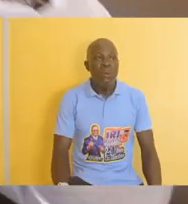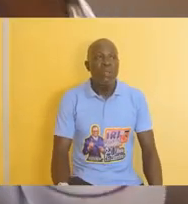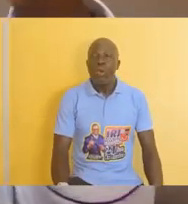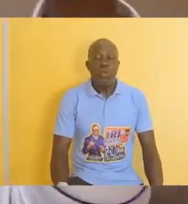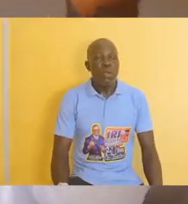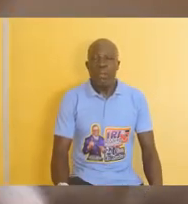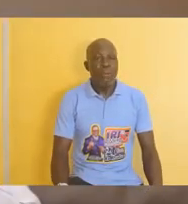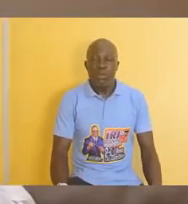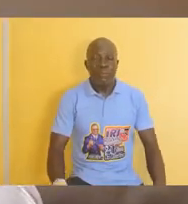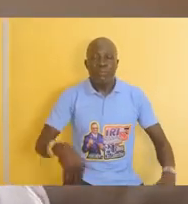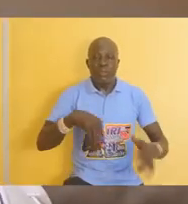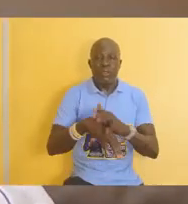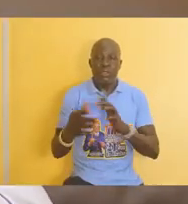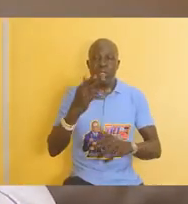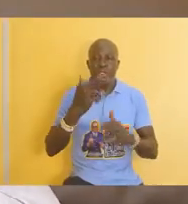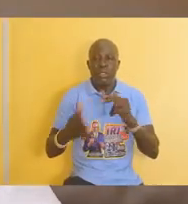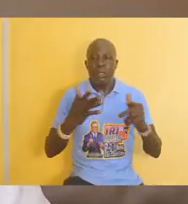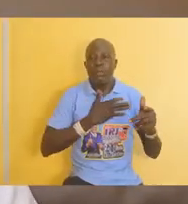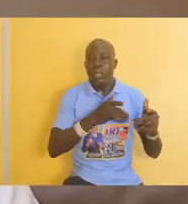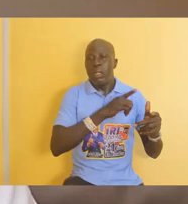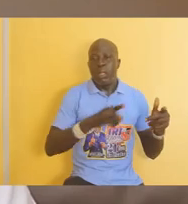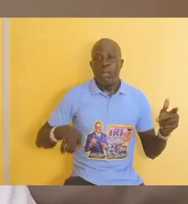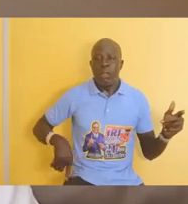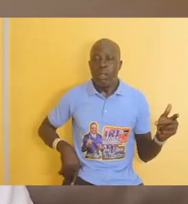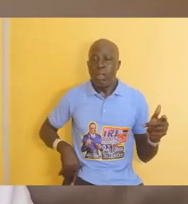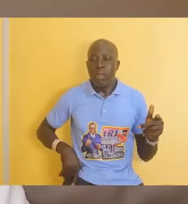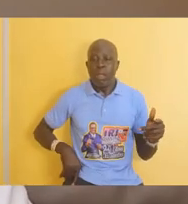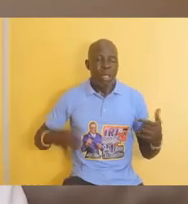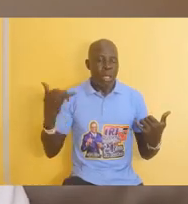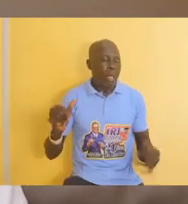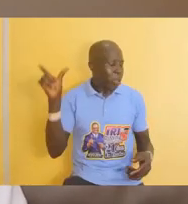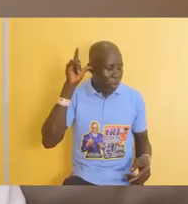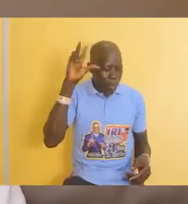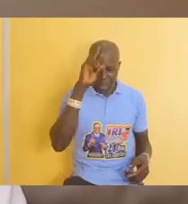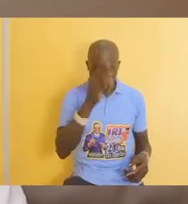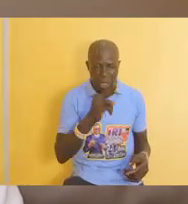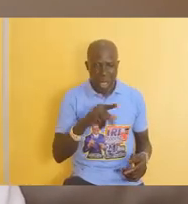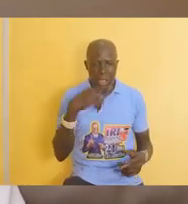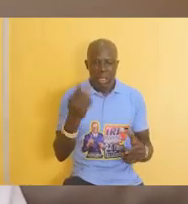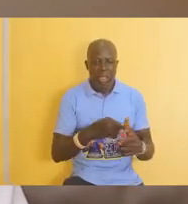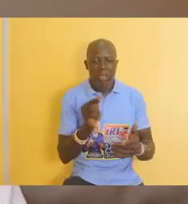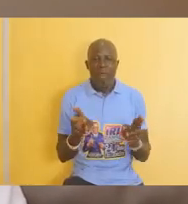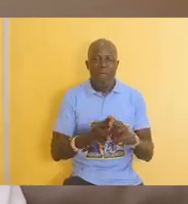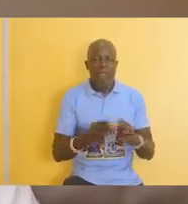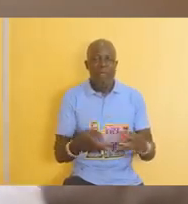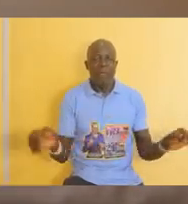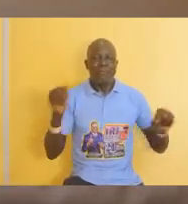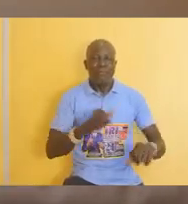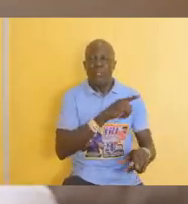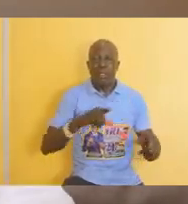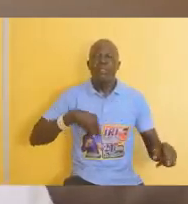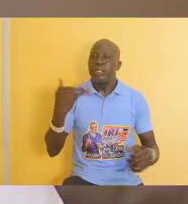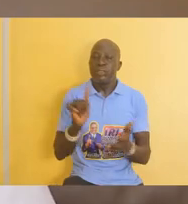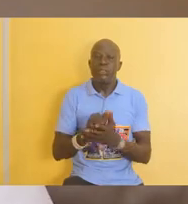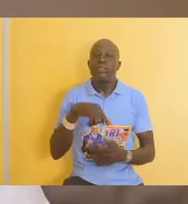This is me, sir. ele wa ni agbara they saw very powerful luwa ka mo